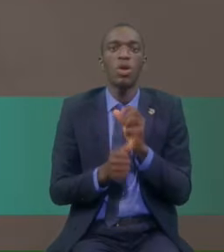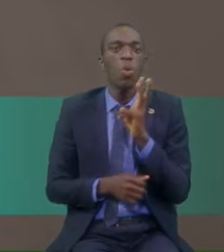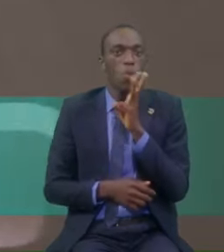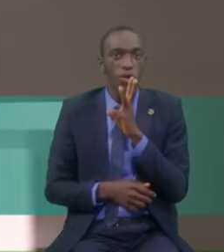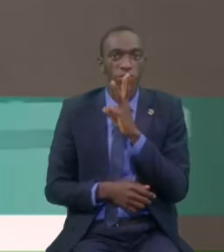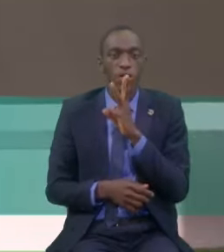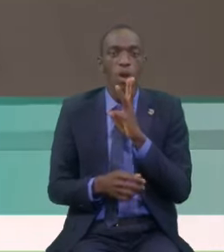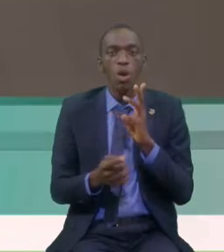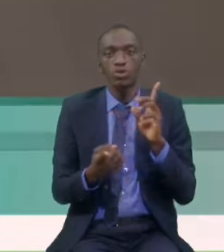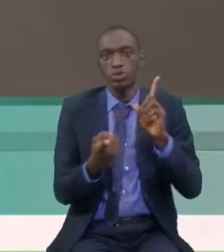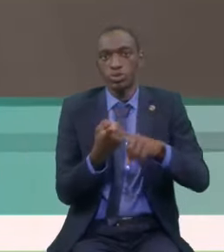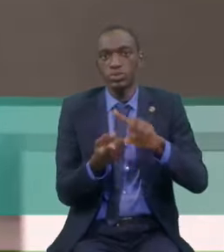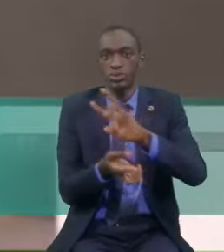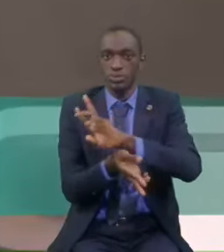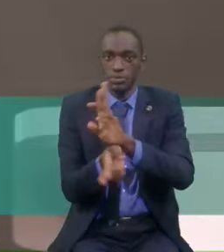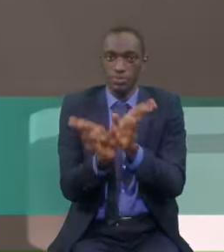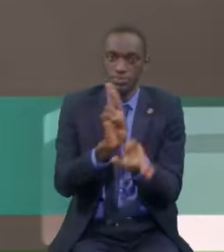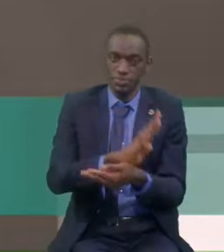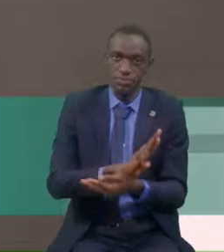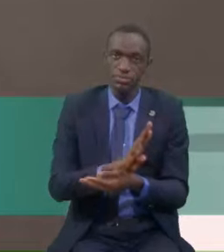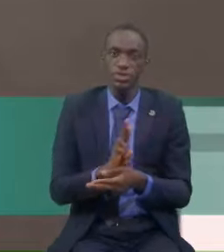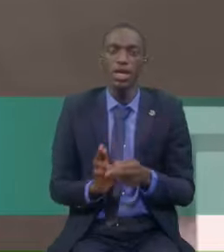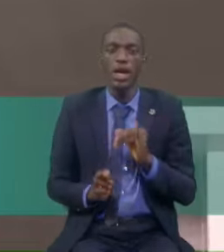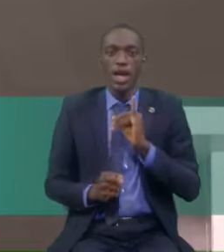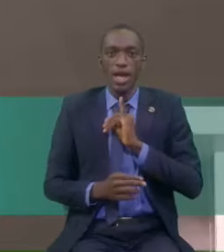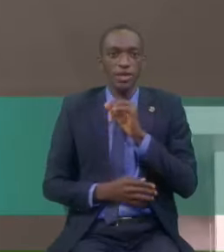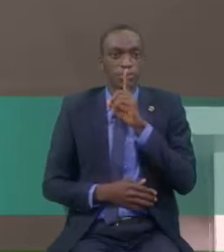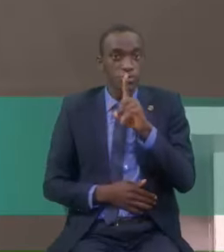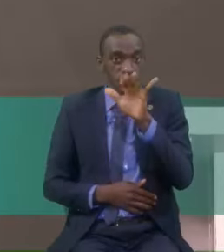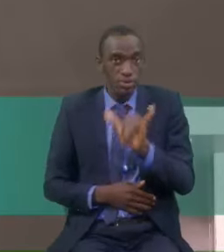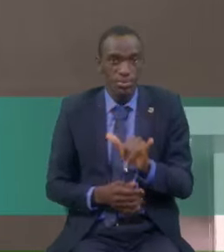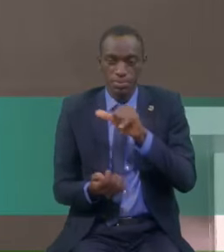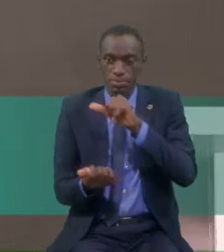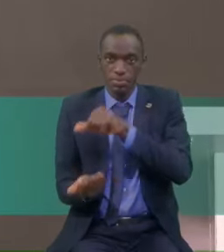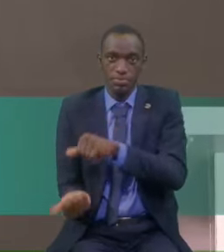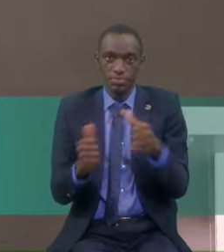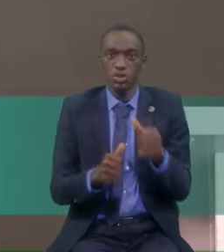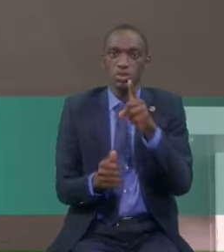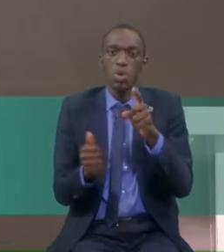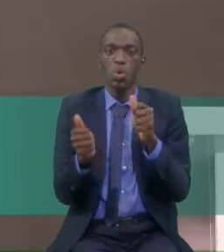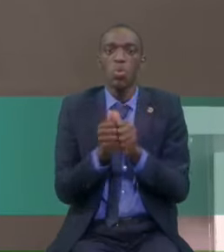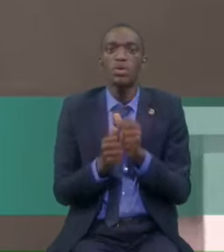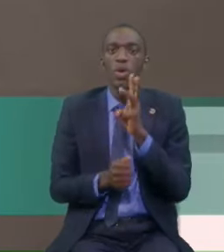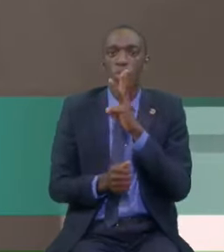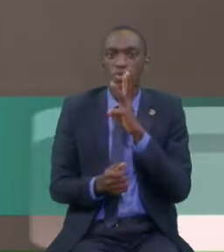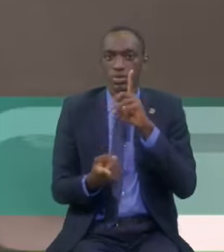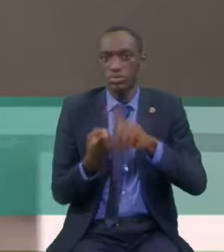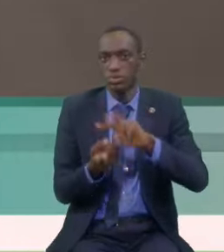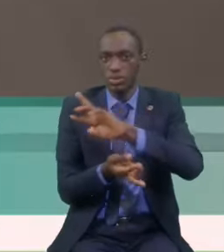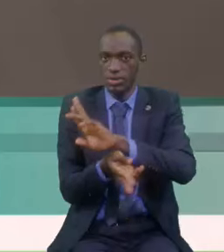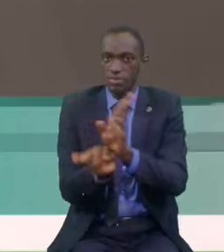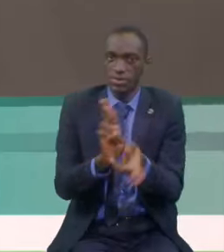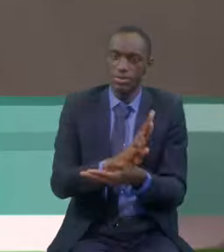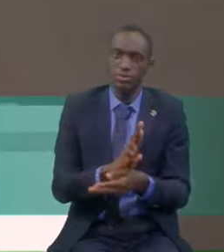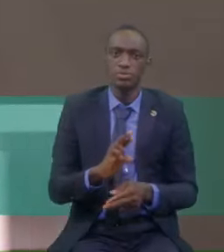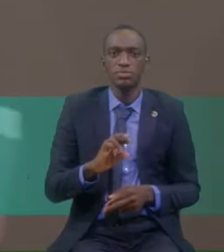repentance. I indeed baptize you with water unto repentance. John, how do